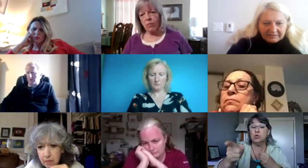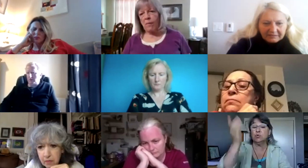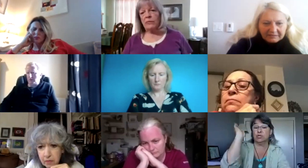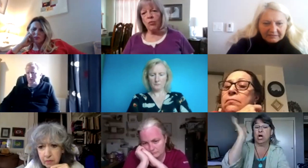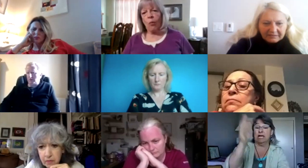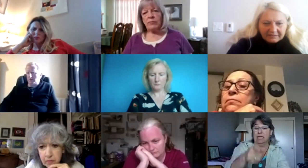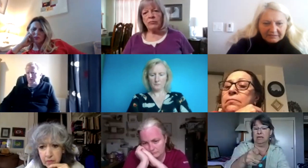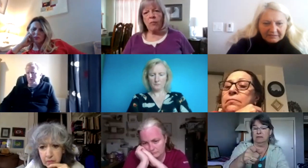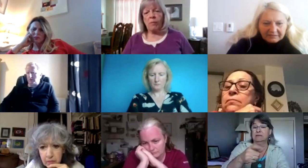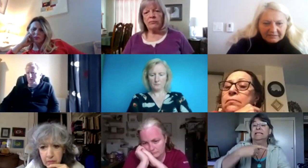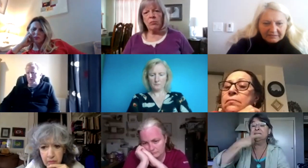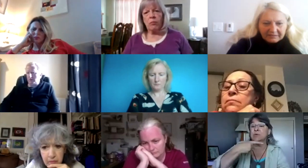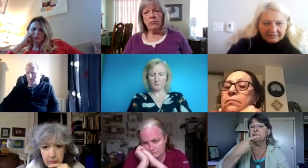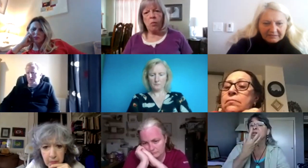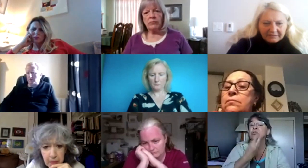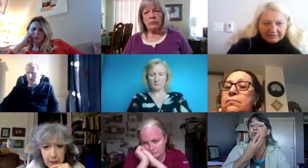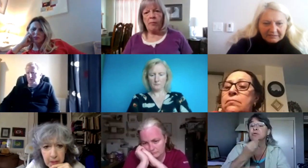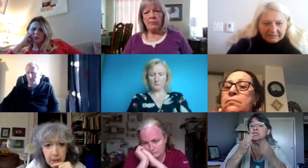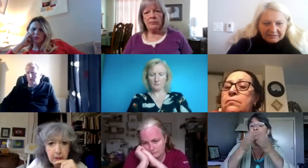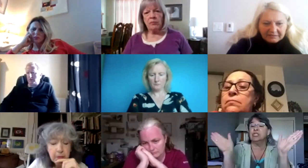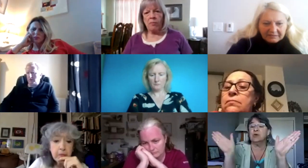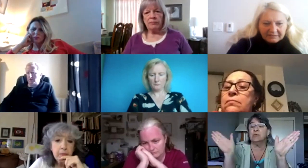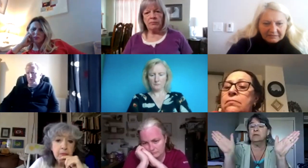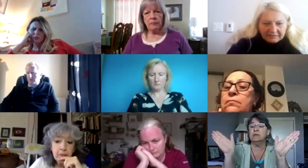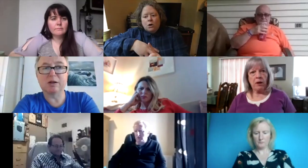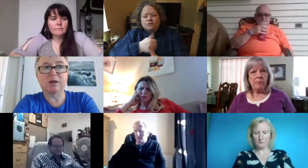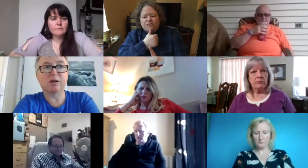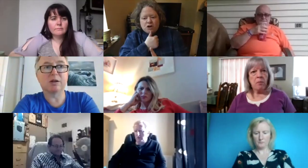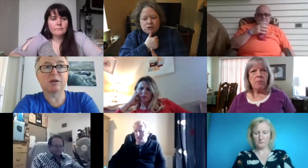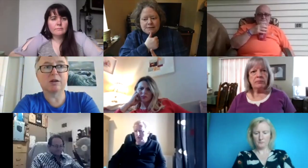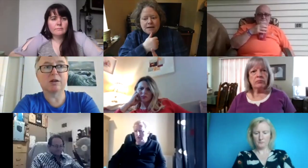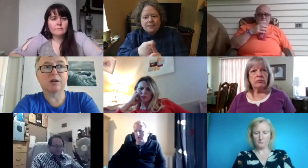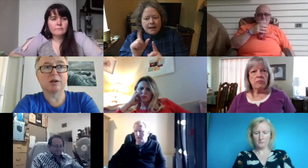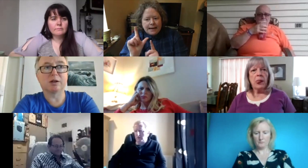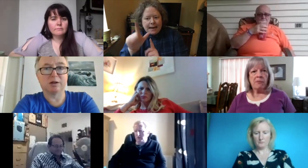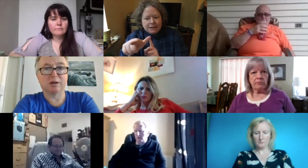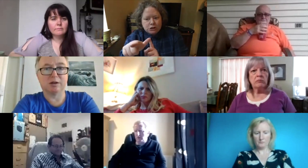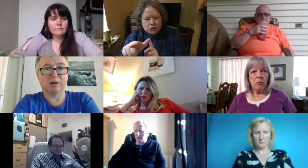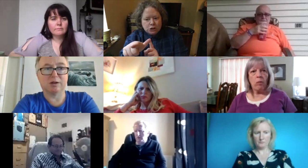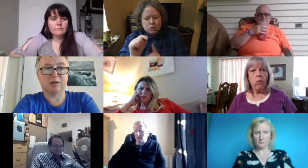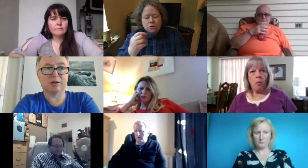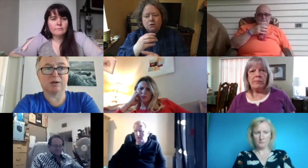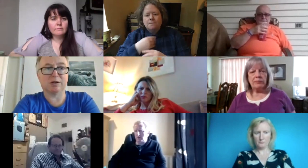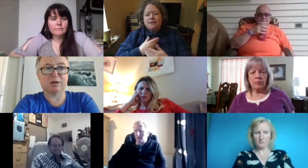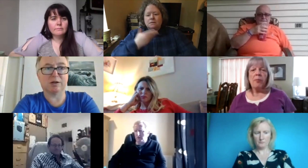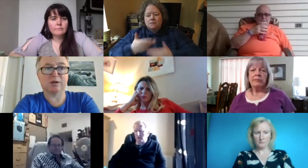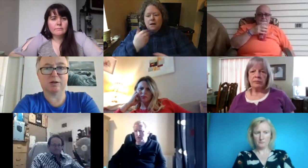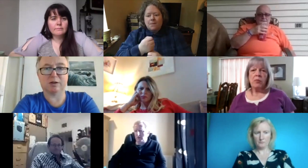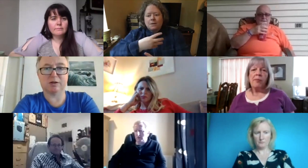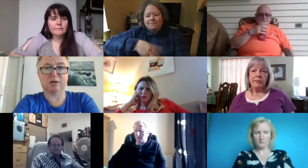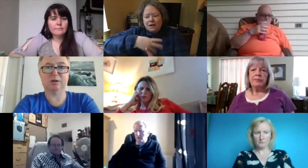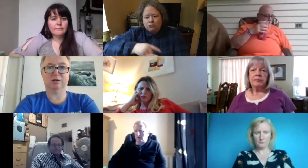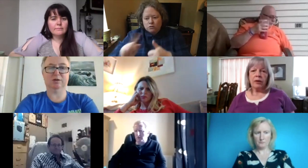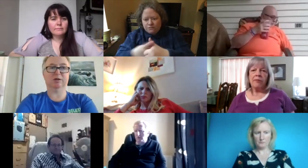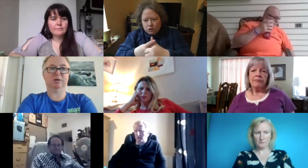So you talking hearing Jewish in general. Yes, I'm doing the background first,